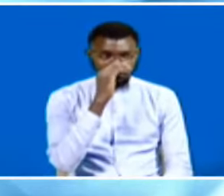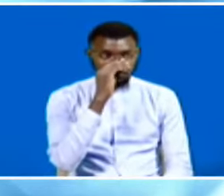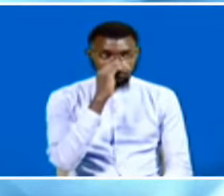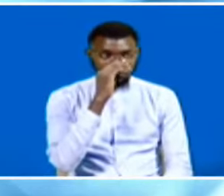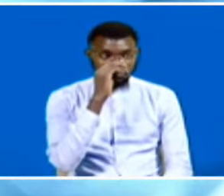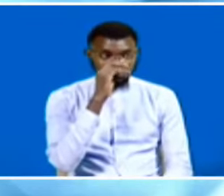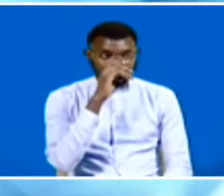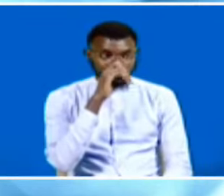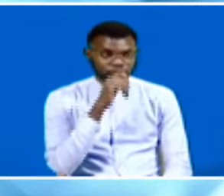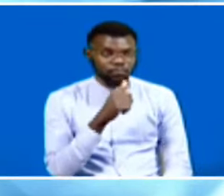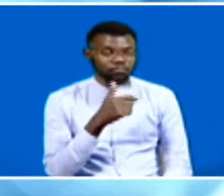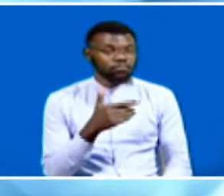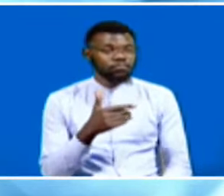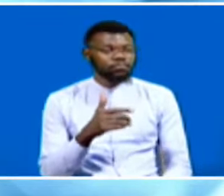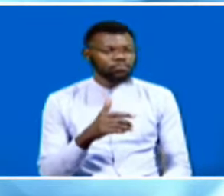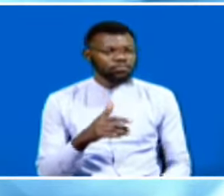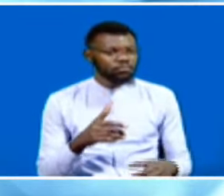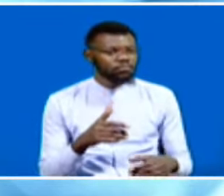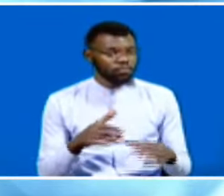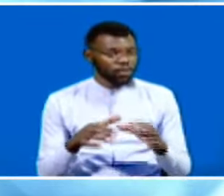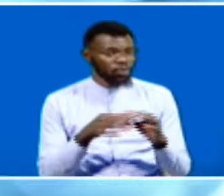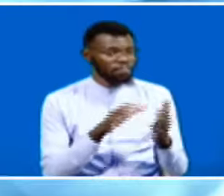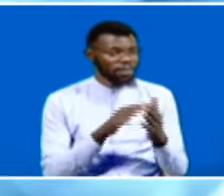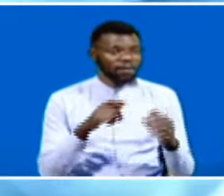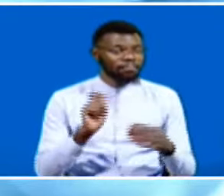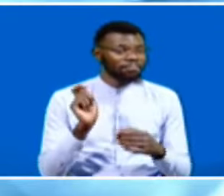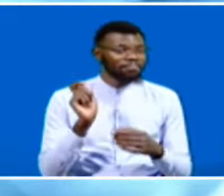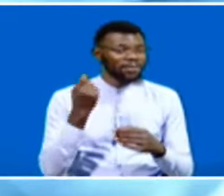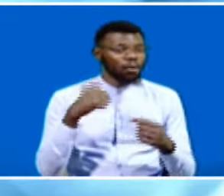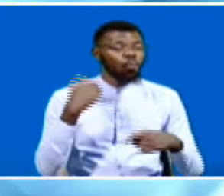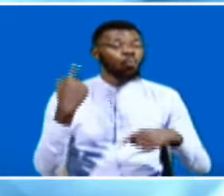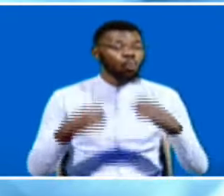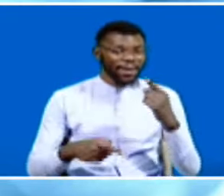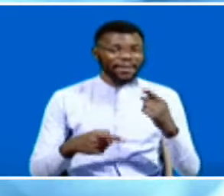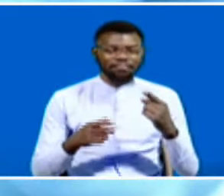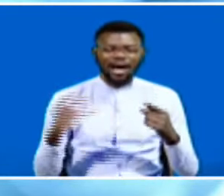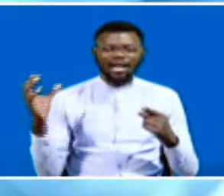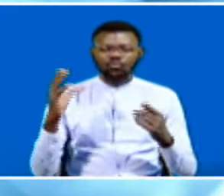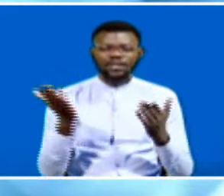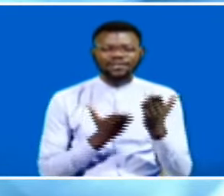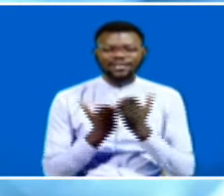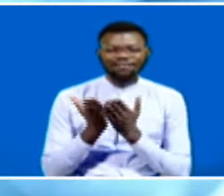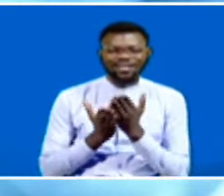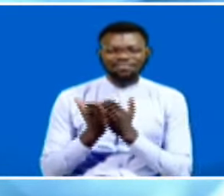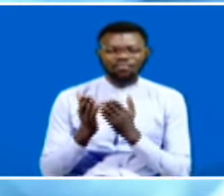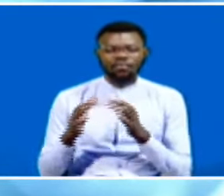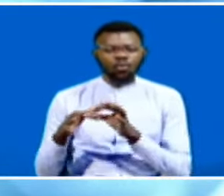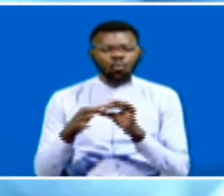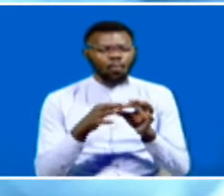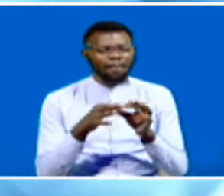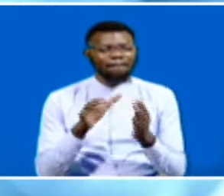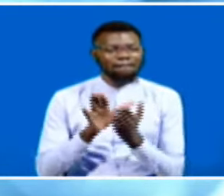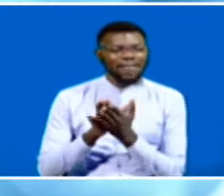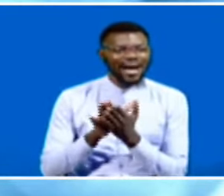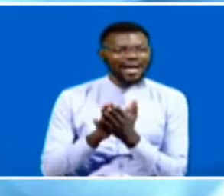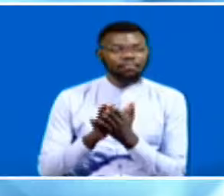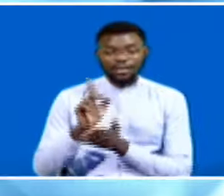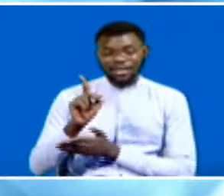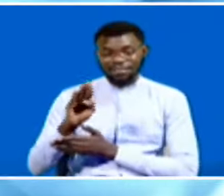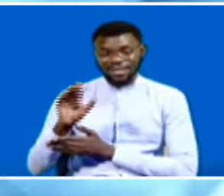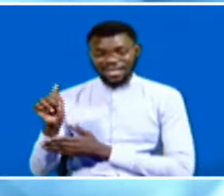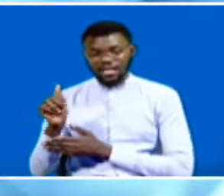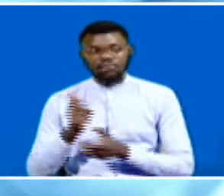banking industry customer satisfaction survey conducted by the Kenya Bankers Association. Co-bank was also named the winner in the Tier